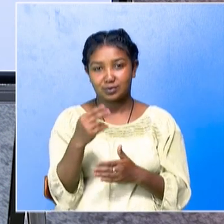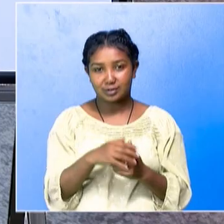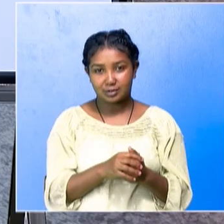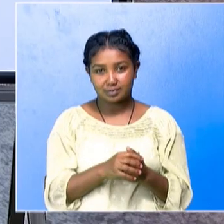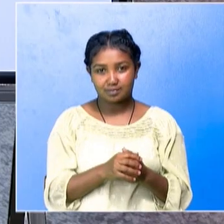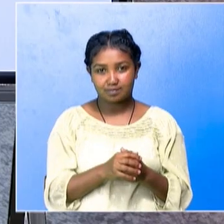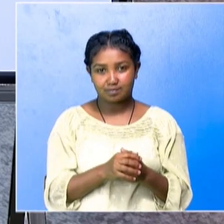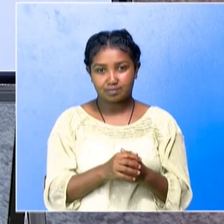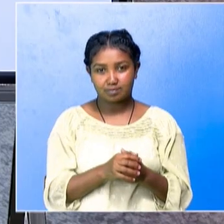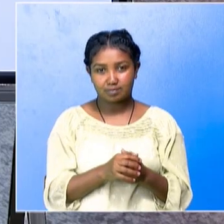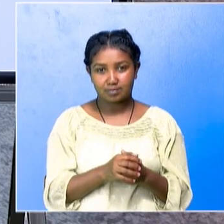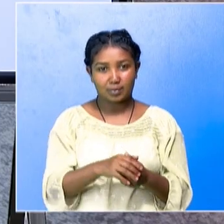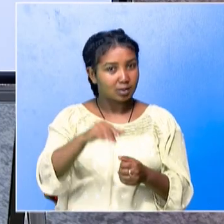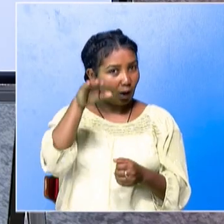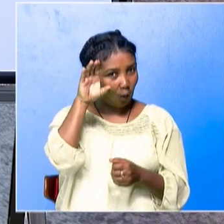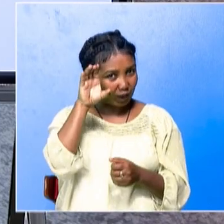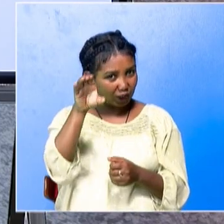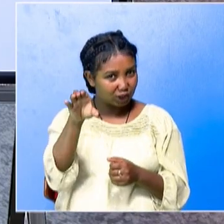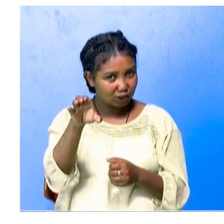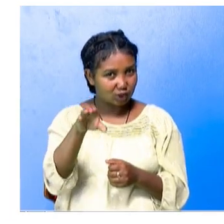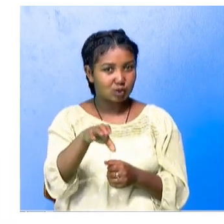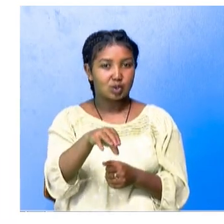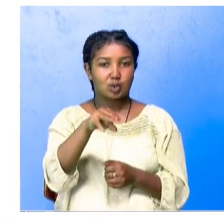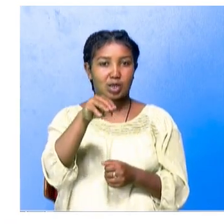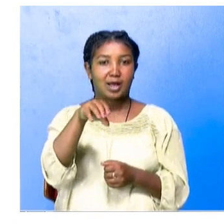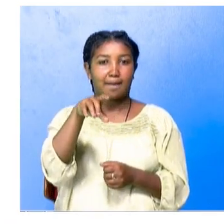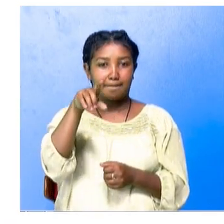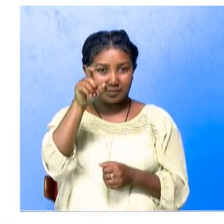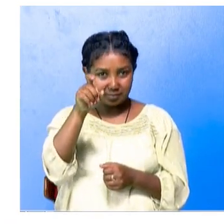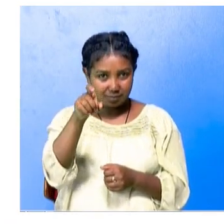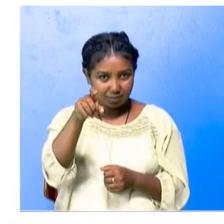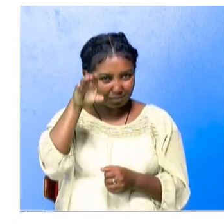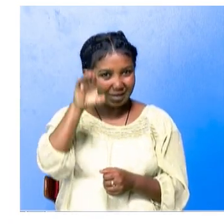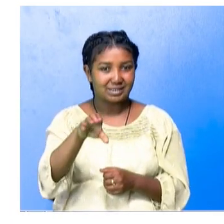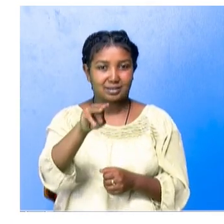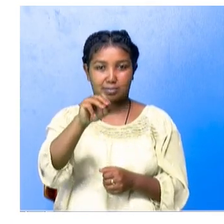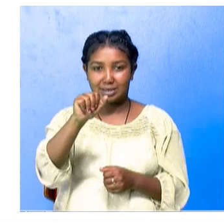for obligation must,